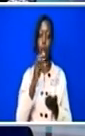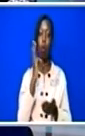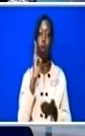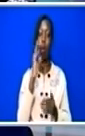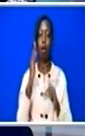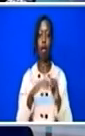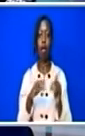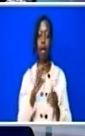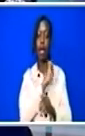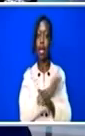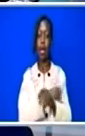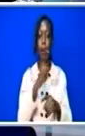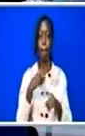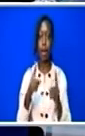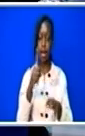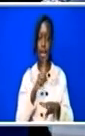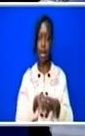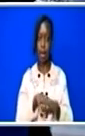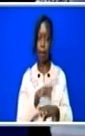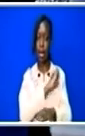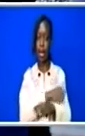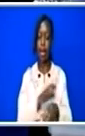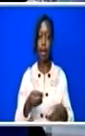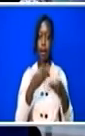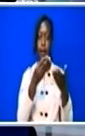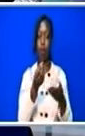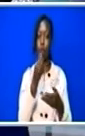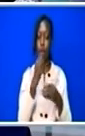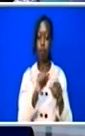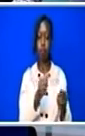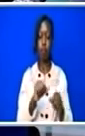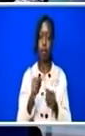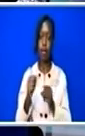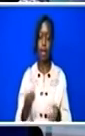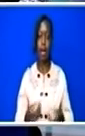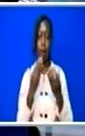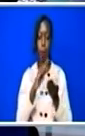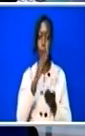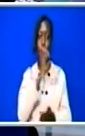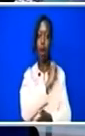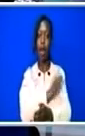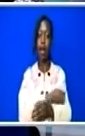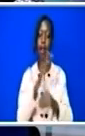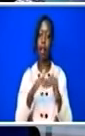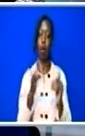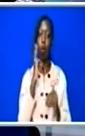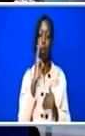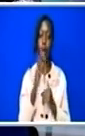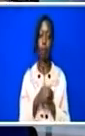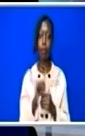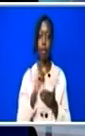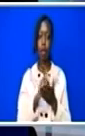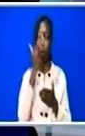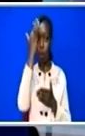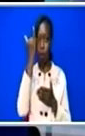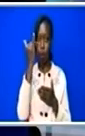totally oxidized, Yes. they release more energy than water. Yes, Aha, very okay, good. okay. So, and that is why we have the